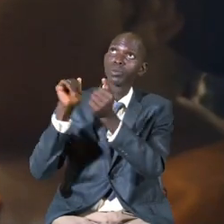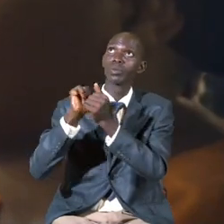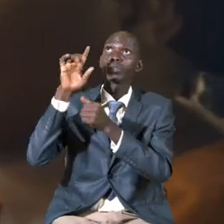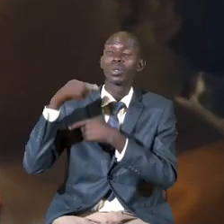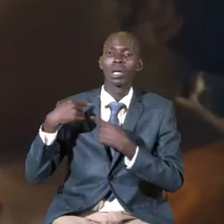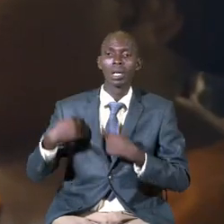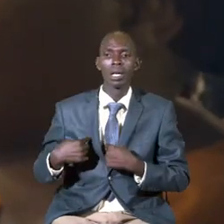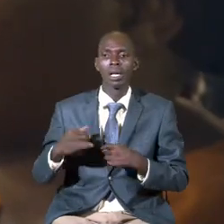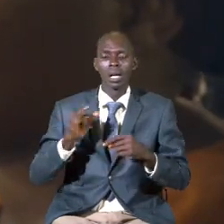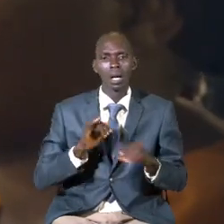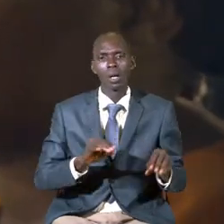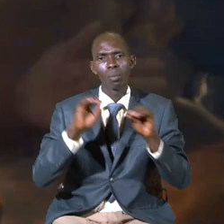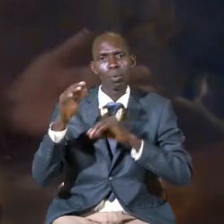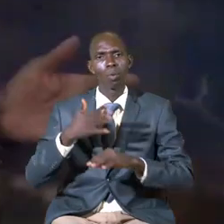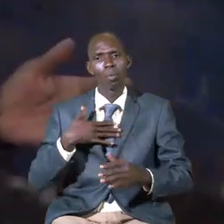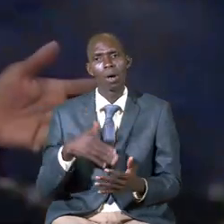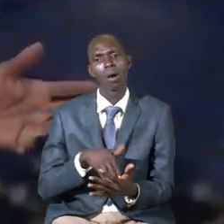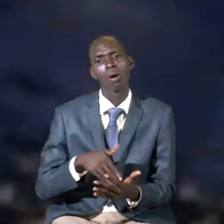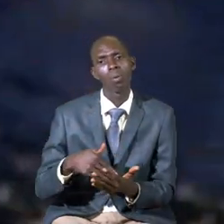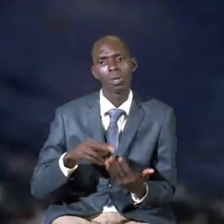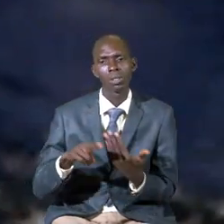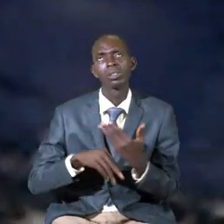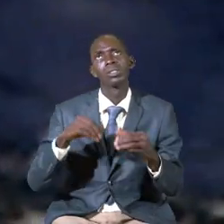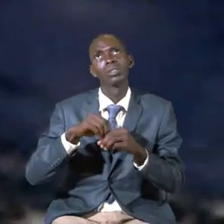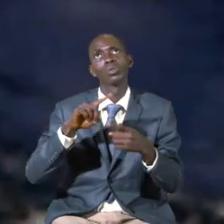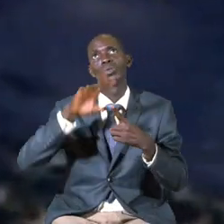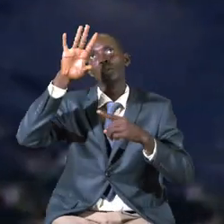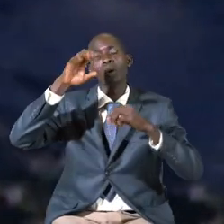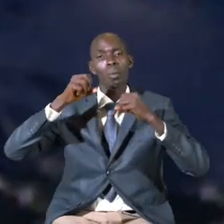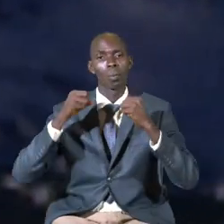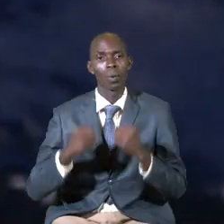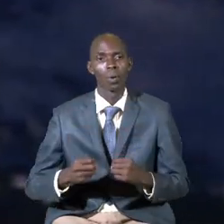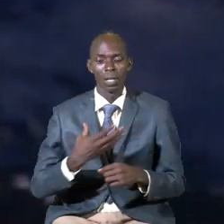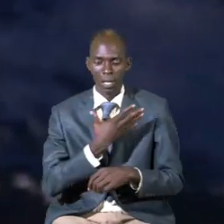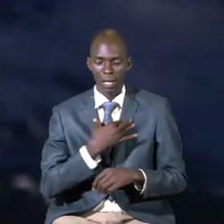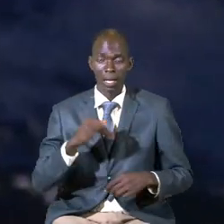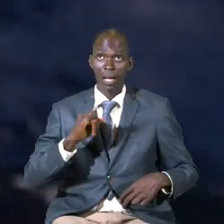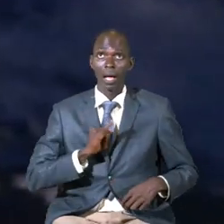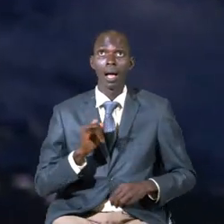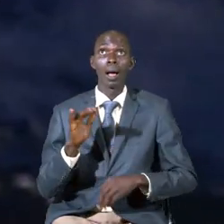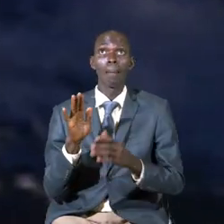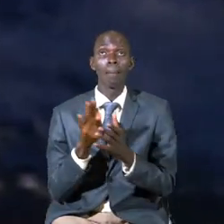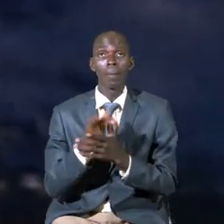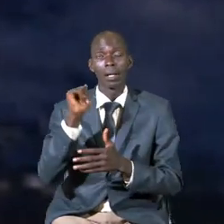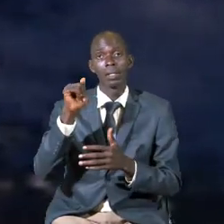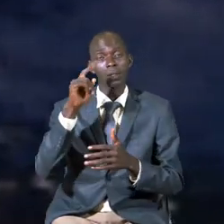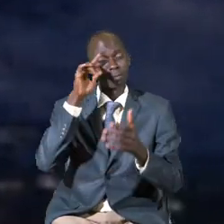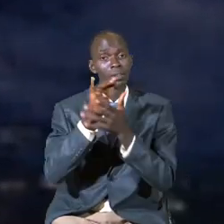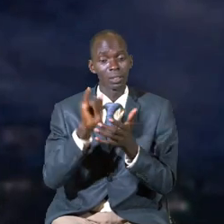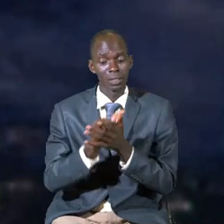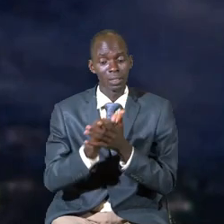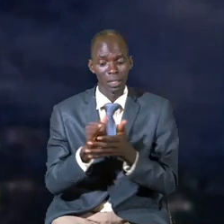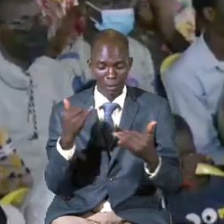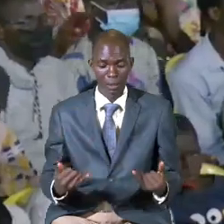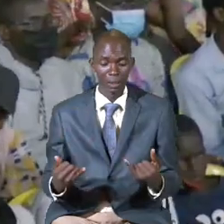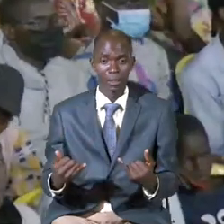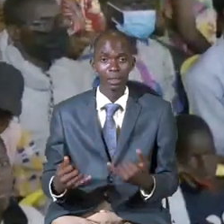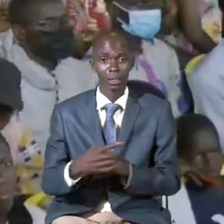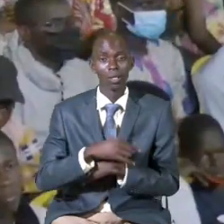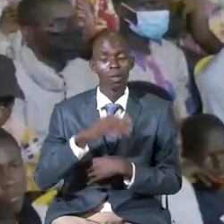powerlessness into your power and i believe that today will be a turning point in my